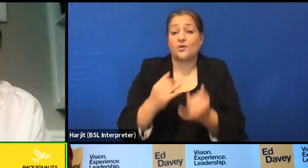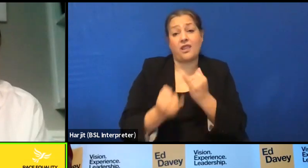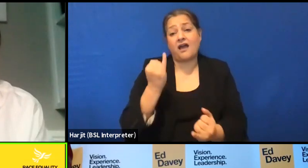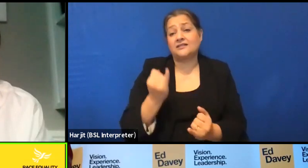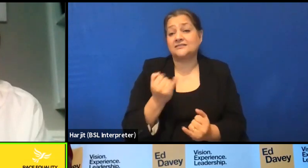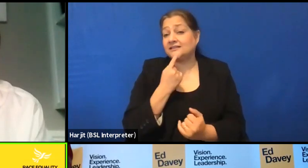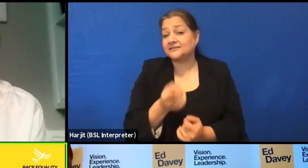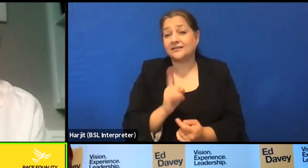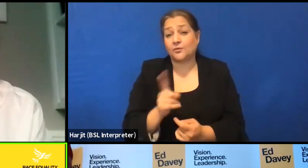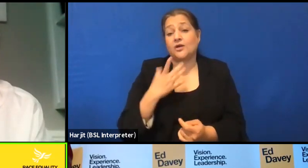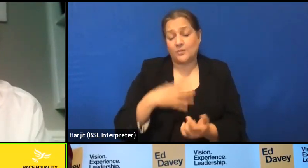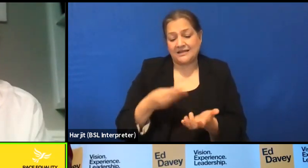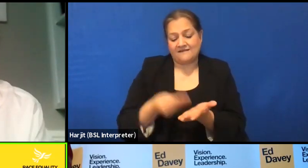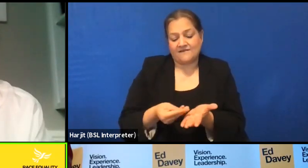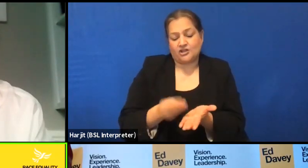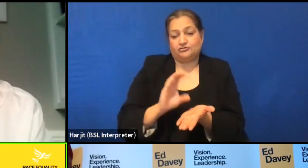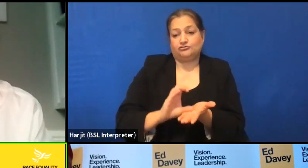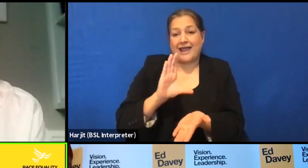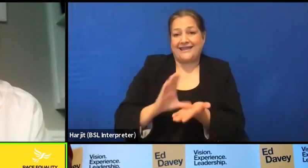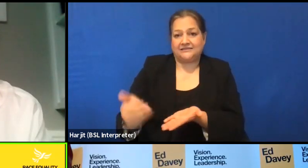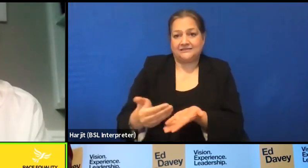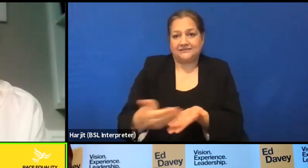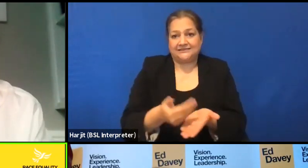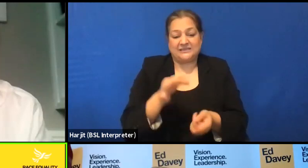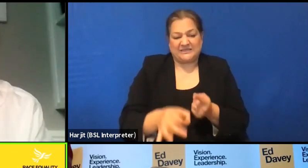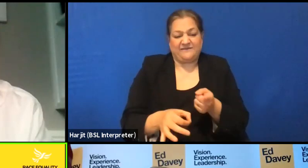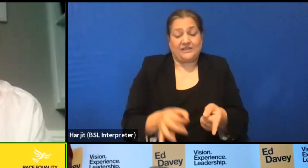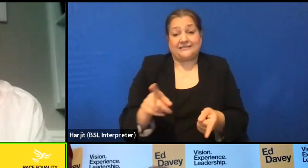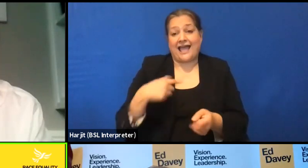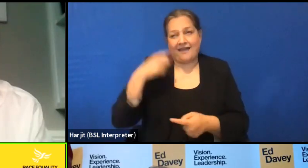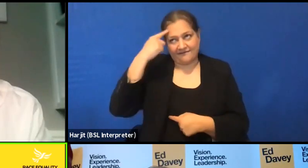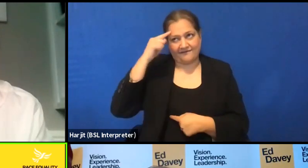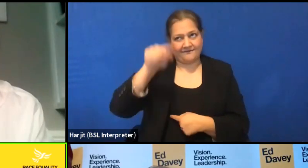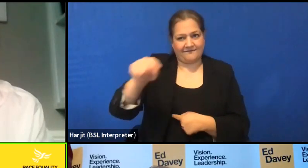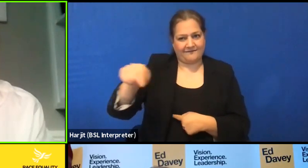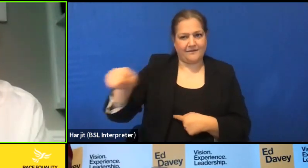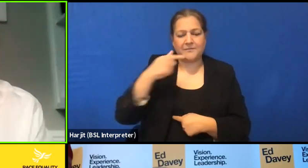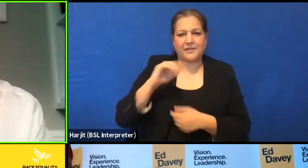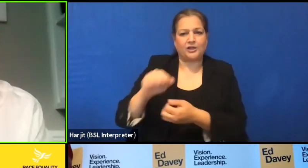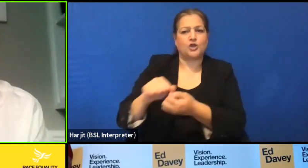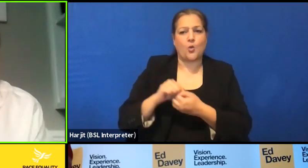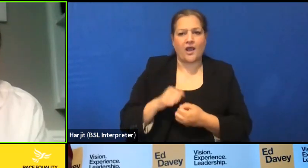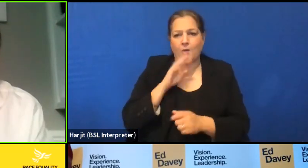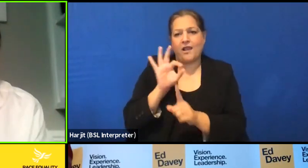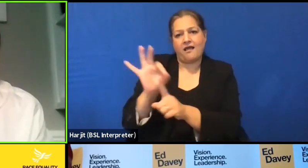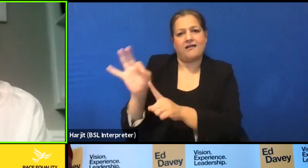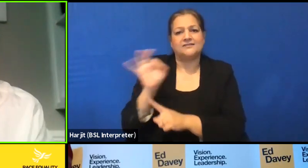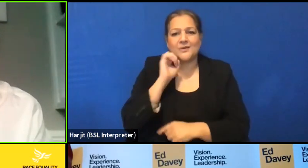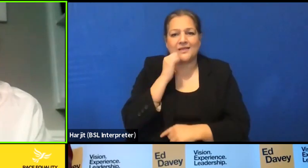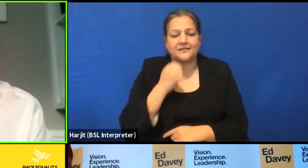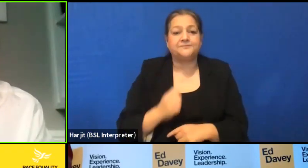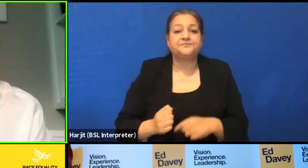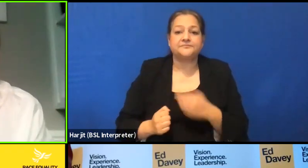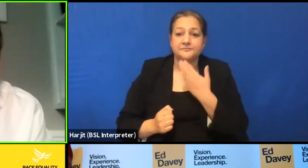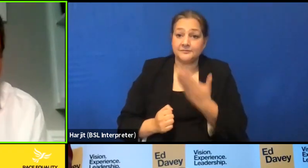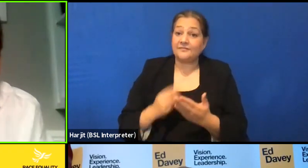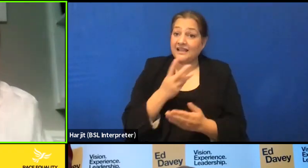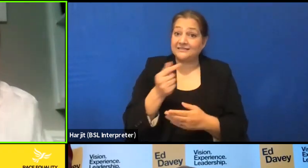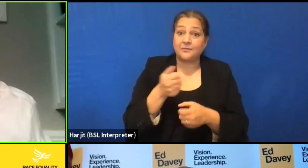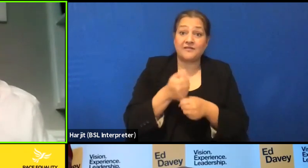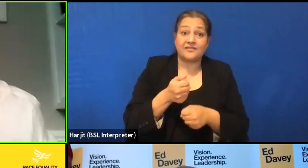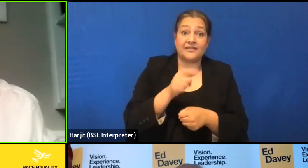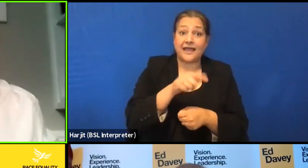specifically for this. And I've got some donors in mind that I intend to go to. Thank you. So hopefully some of the campaign have been taking notes about